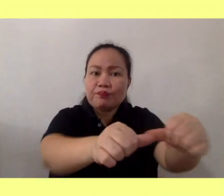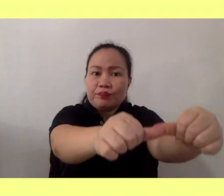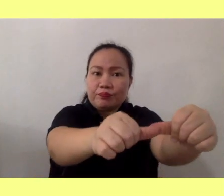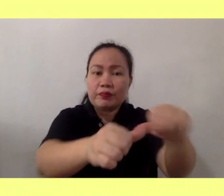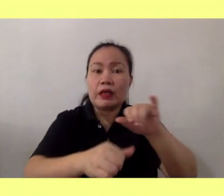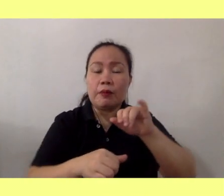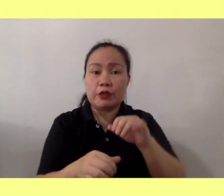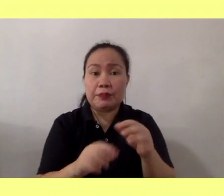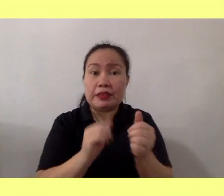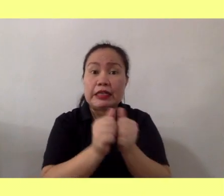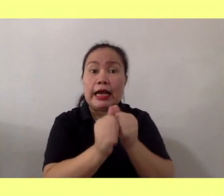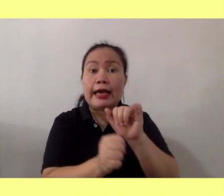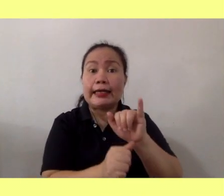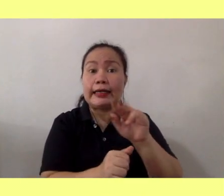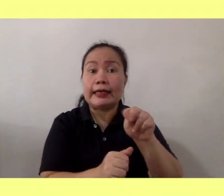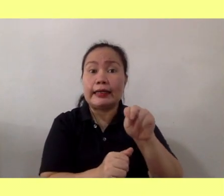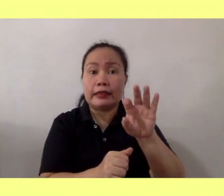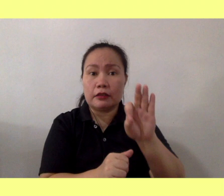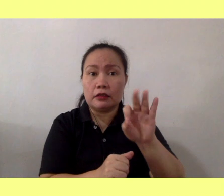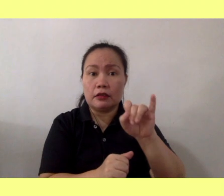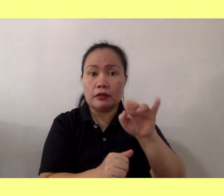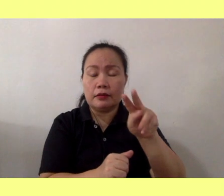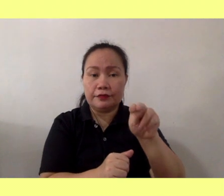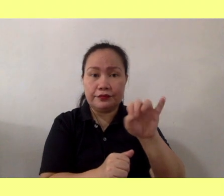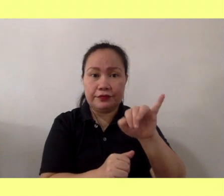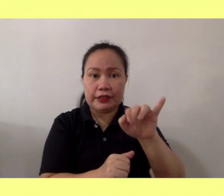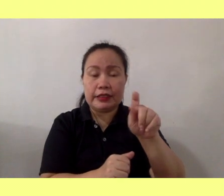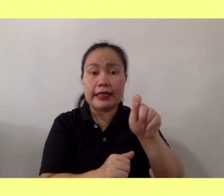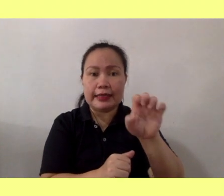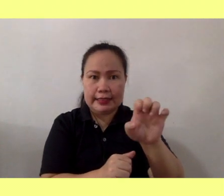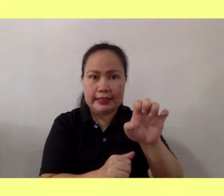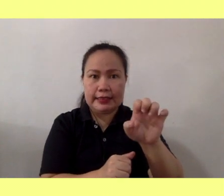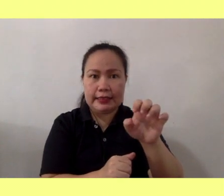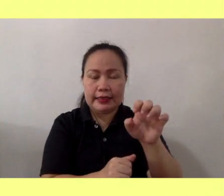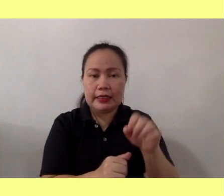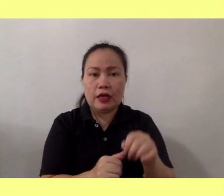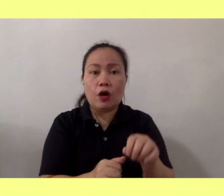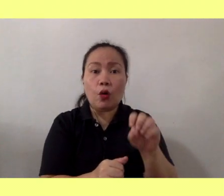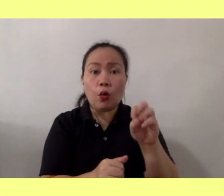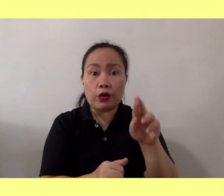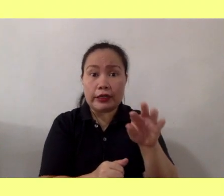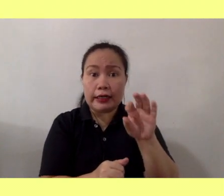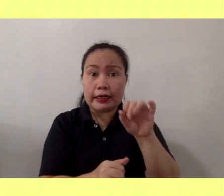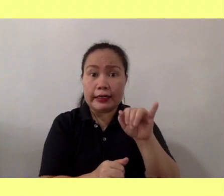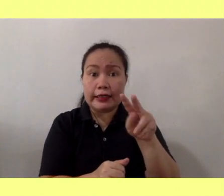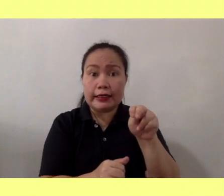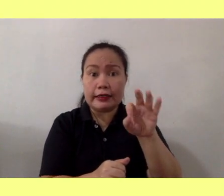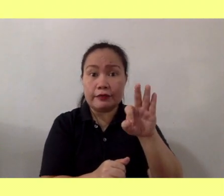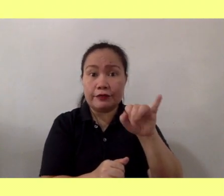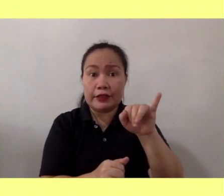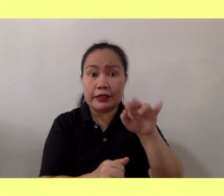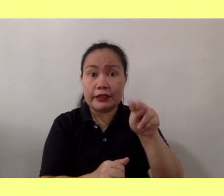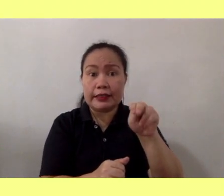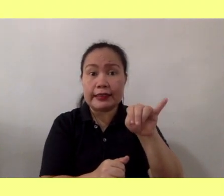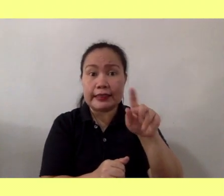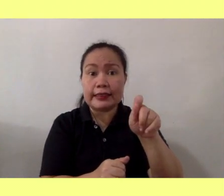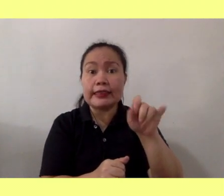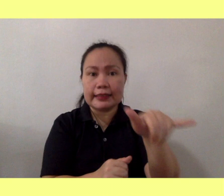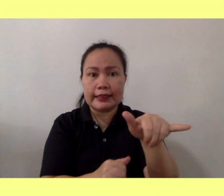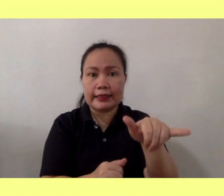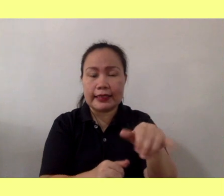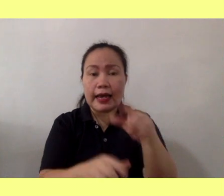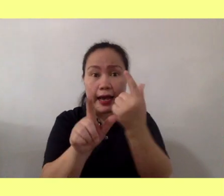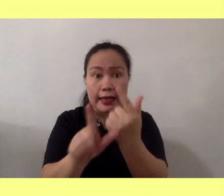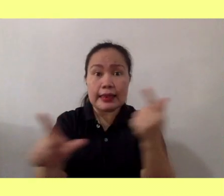is infinite. So, the arrowhead symbolizes infinity. That's why a line is